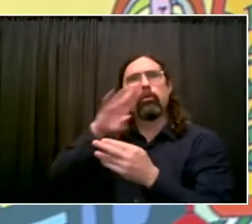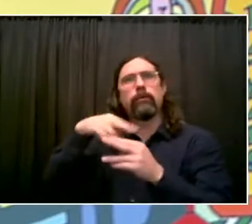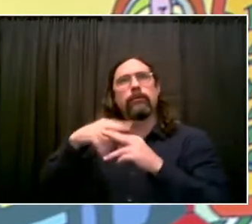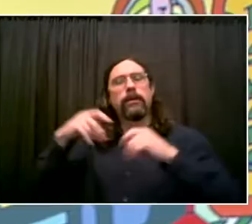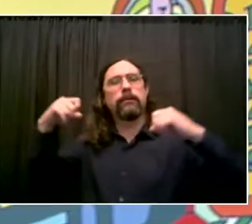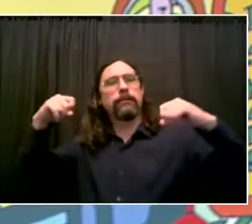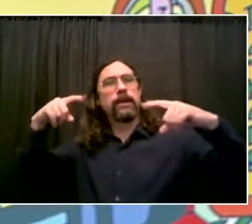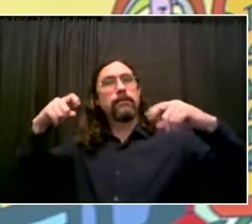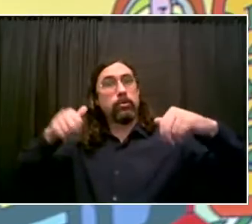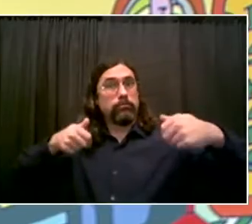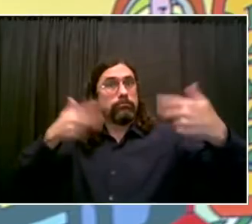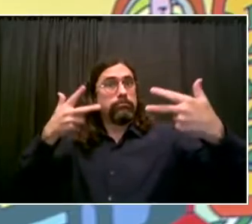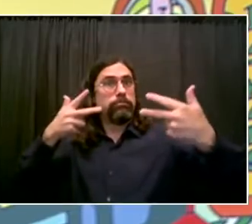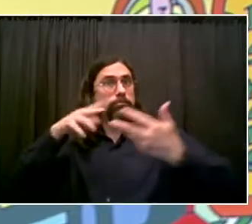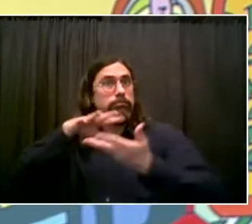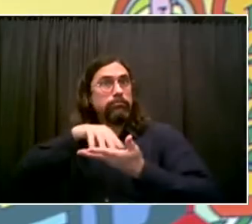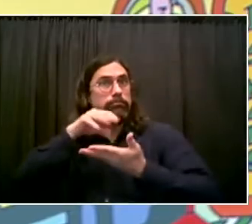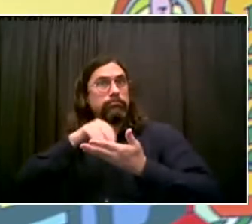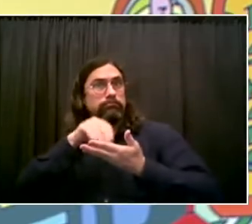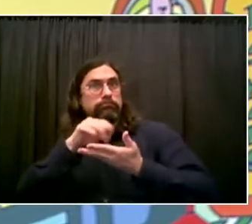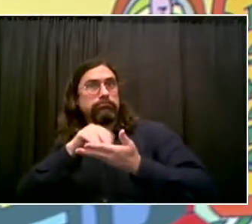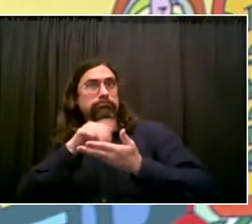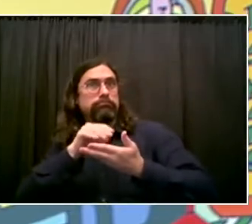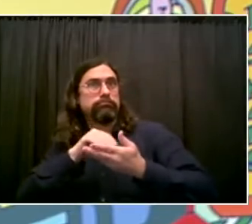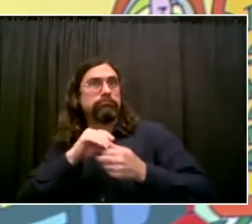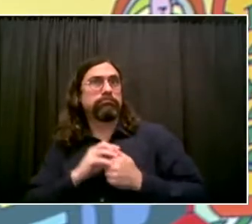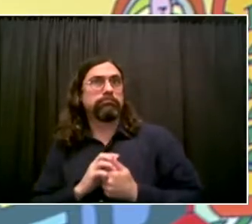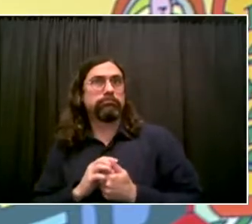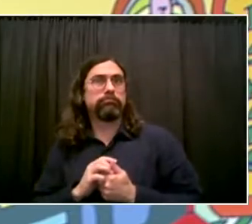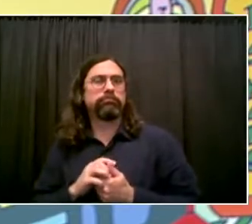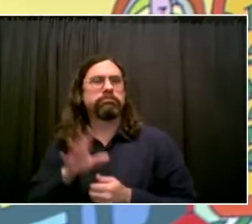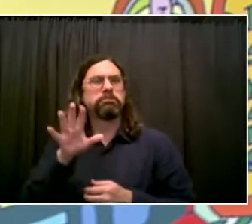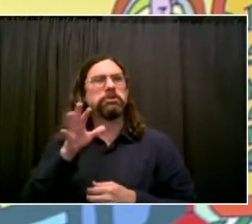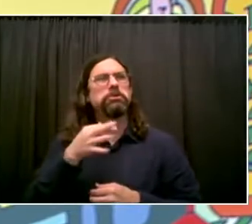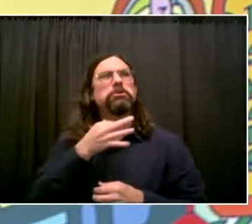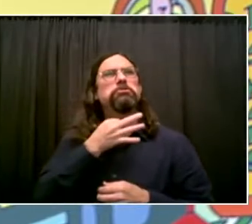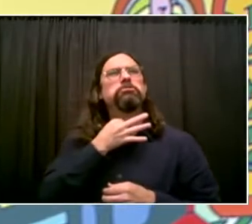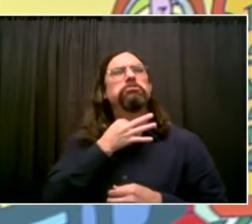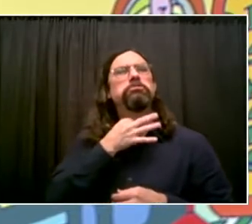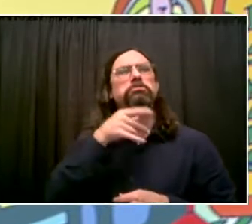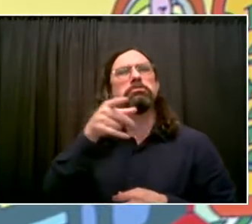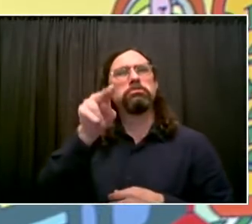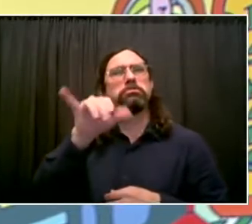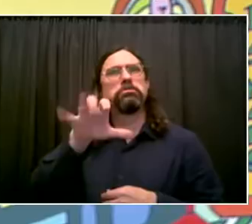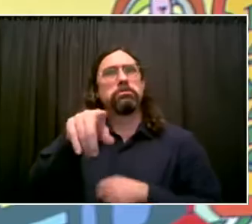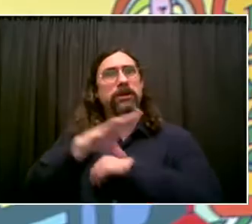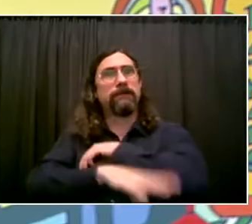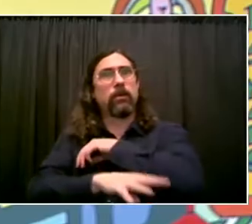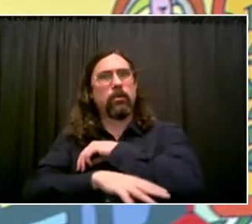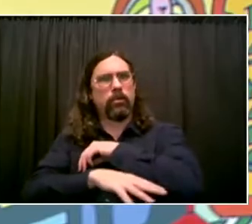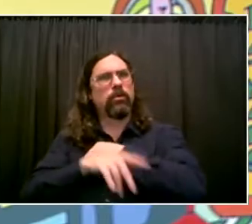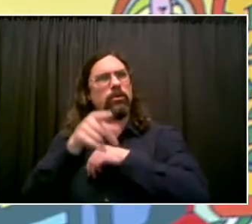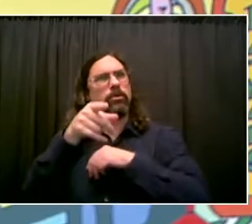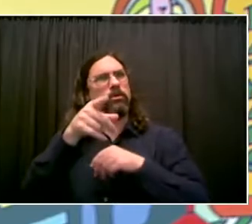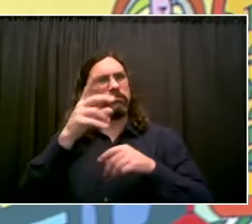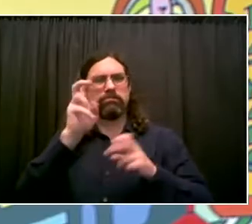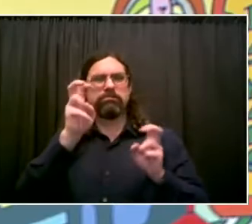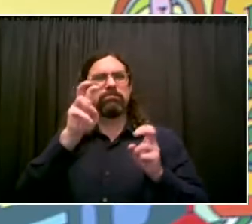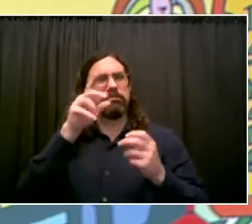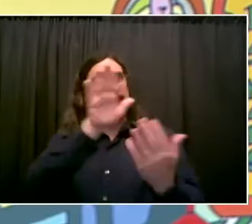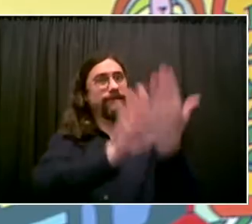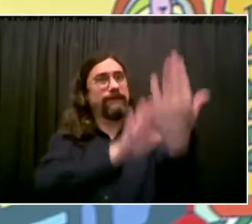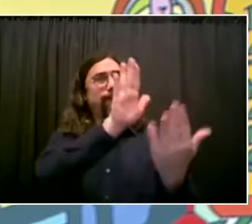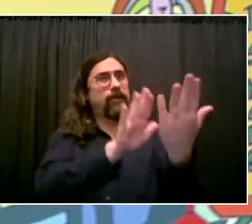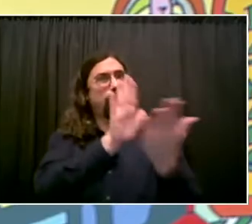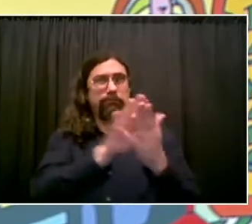fall? Robert, this is an example of something that we had to do on an emergency basis that had never been